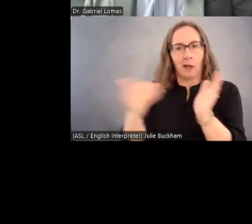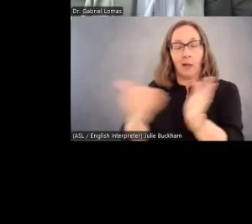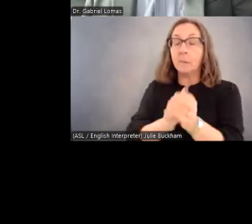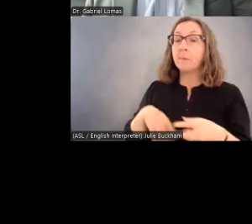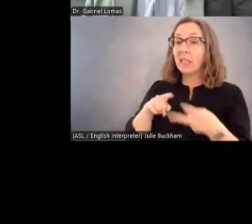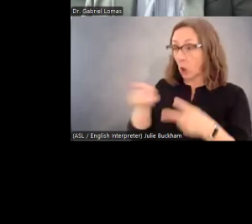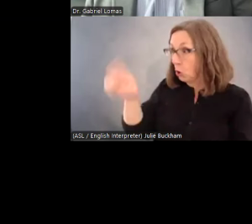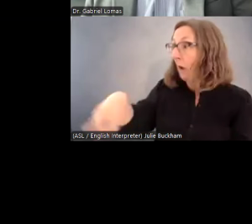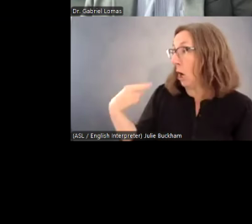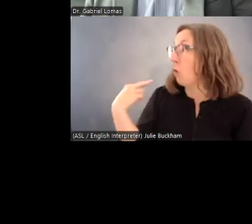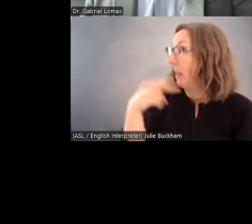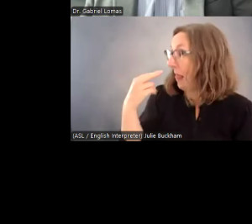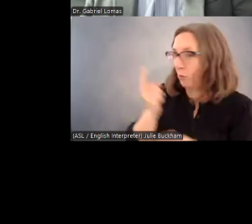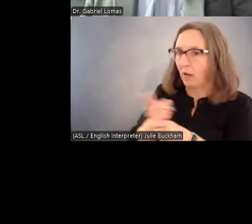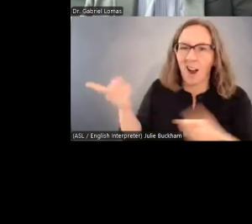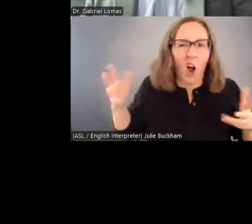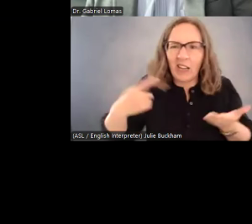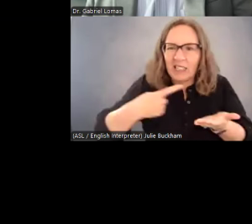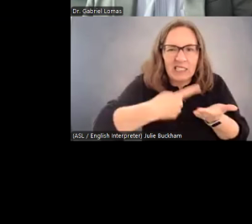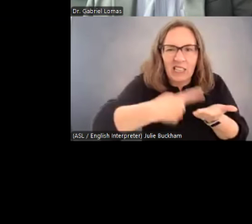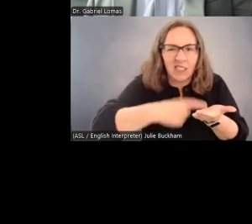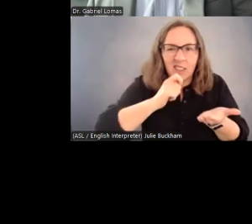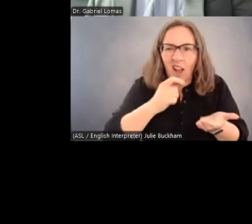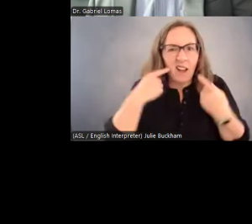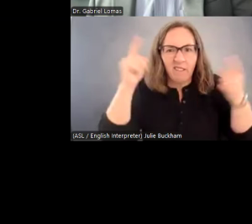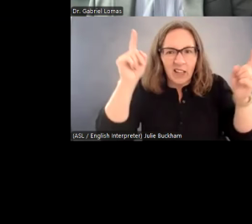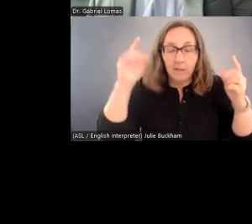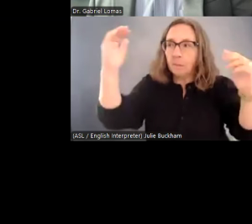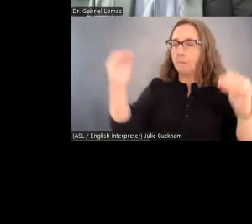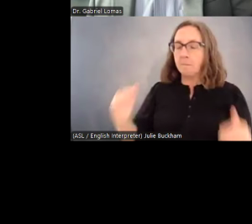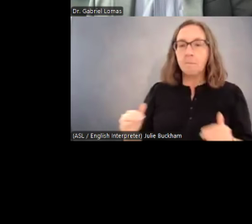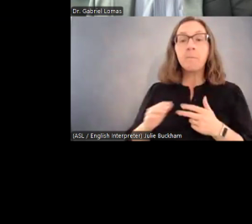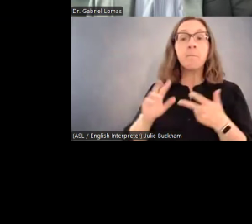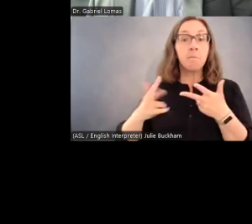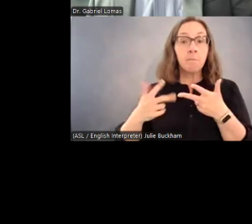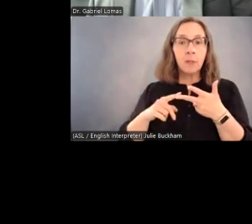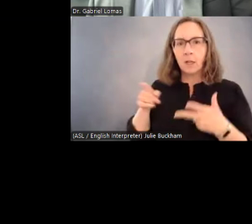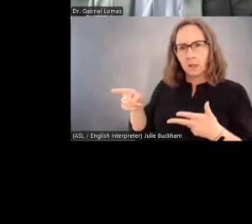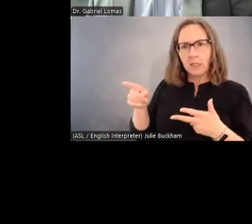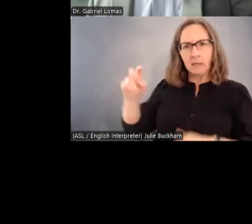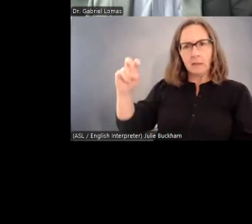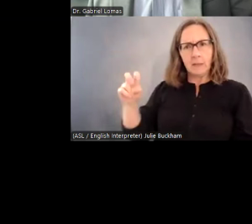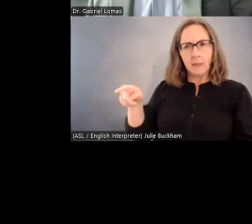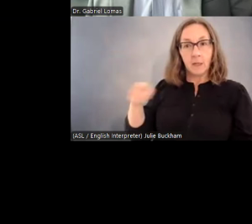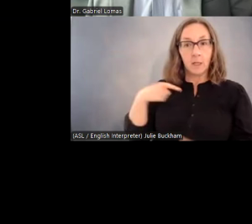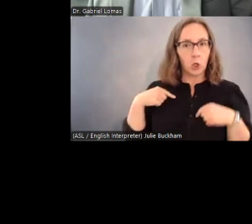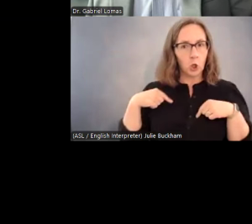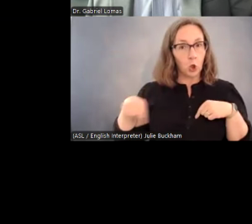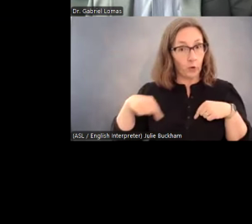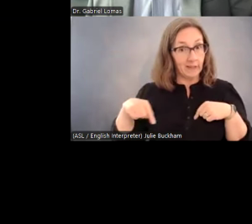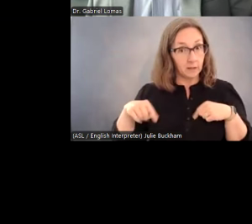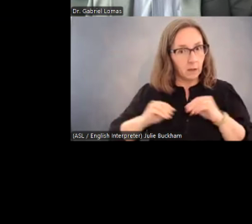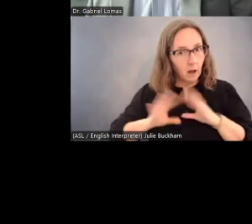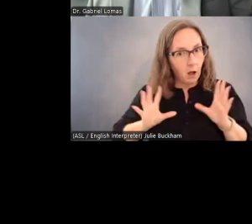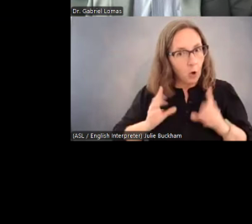read my lips, and we've already discussed that. And she's in a situation where she's nervous.